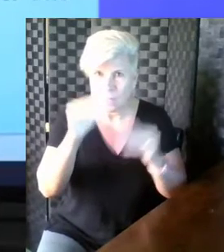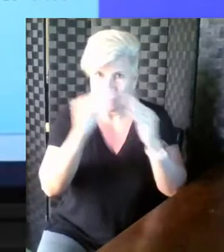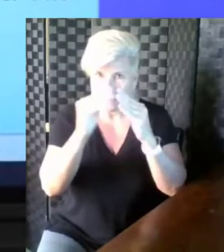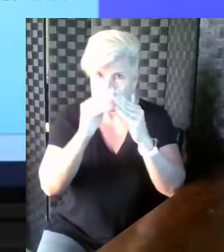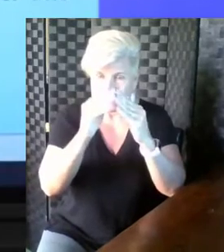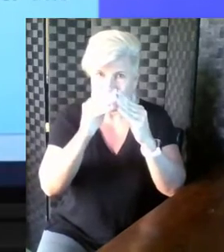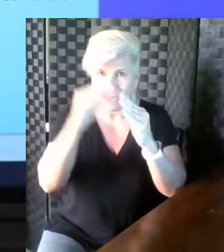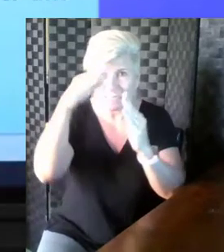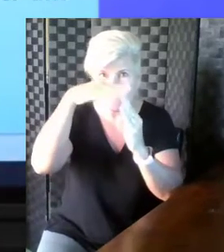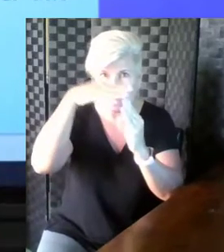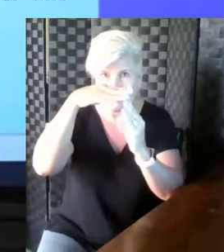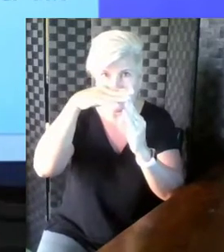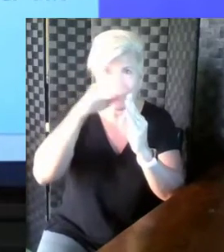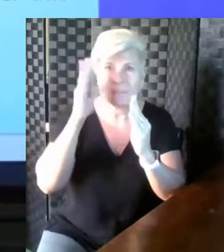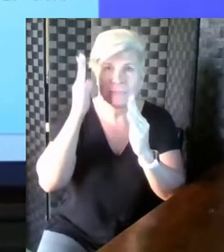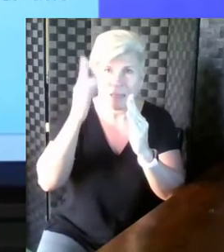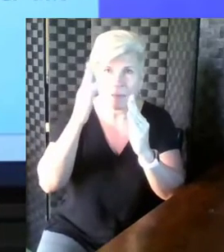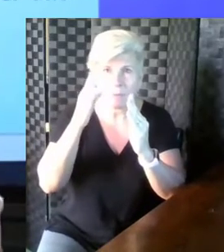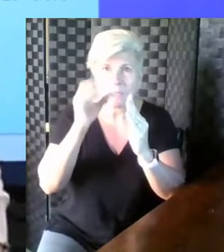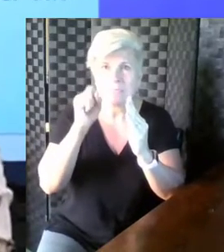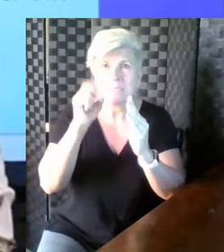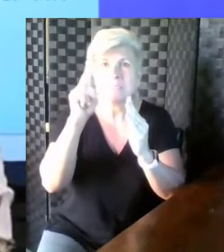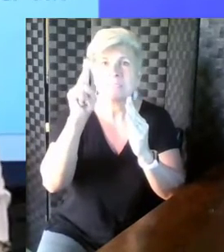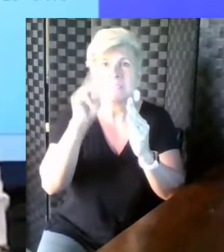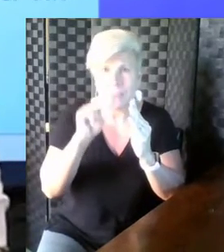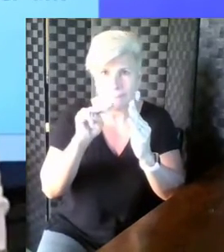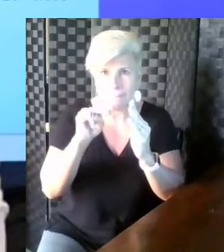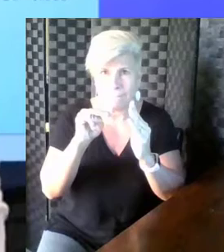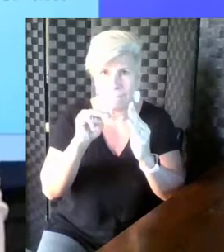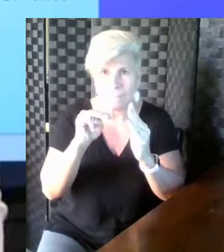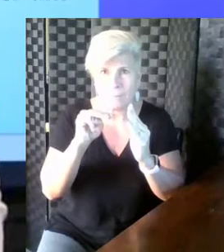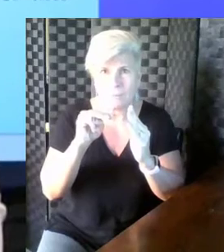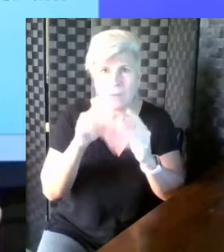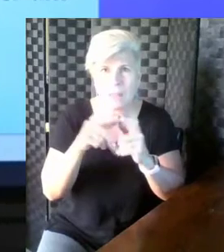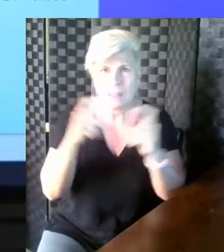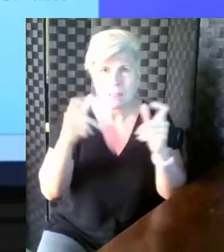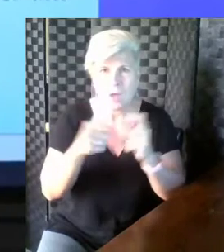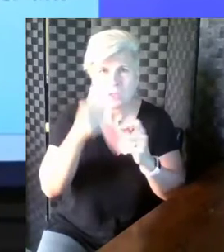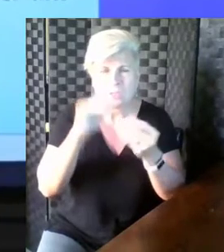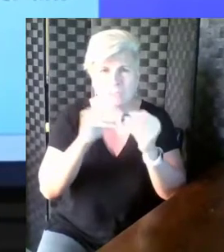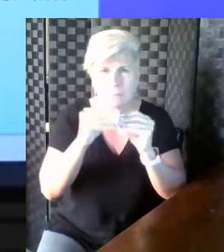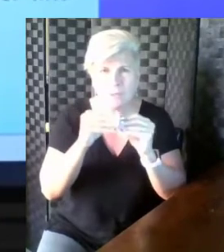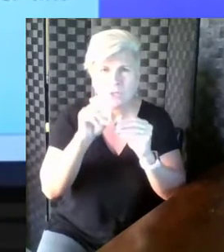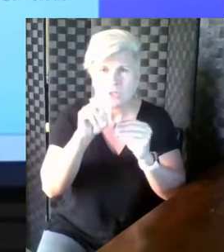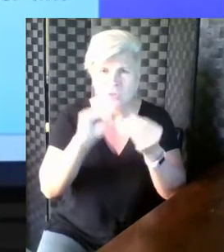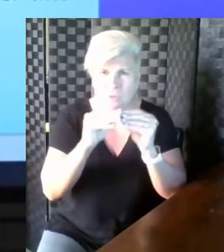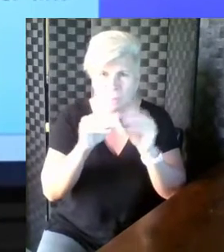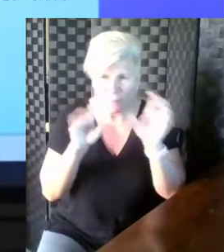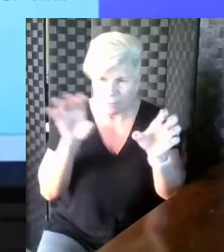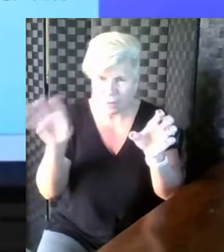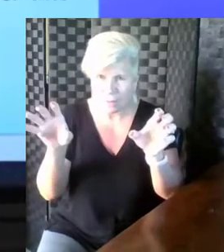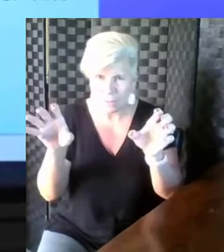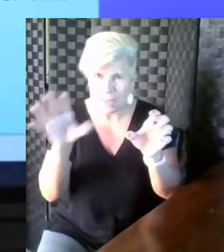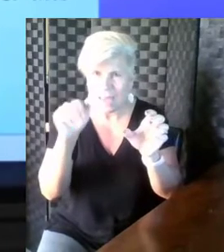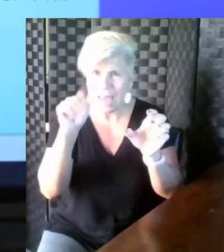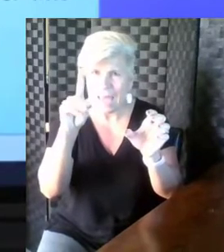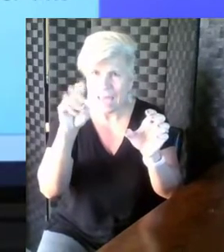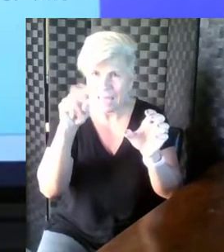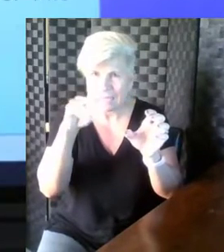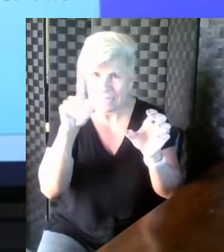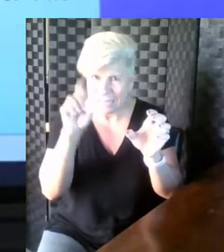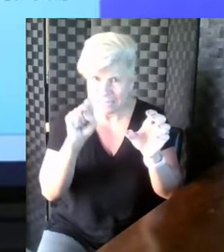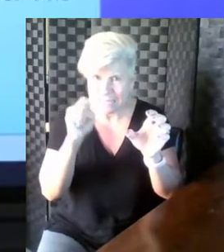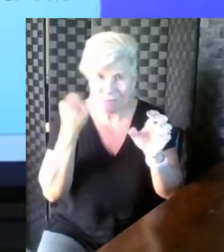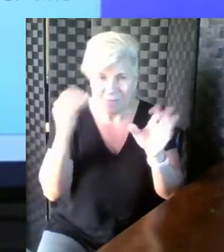of our triangle? That's going to be our sum. So it's going to be our largest number. Our two numbers down at the bottom are our add-ins, which